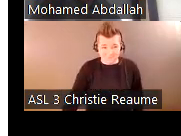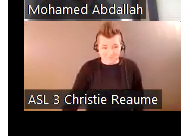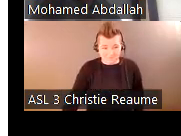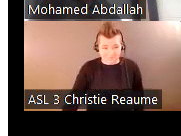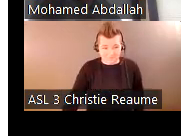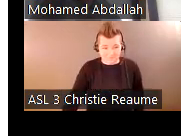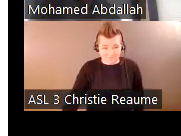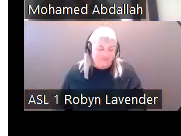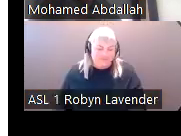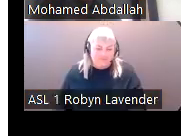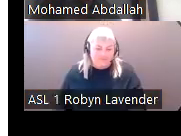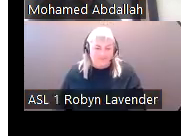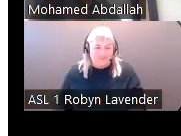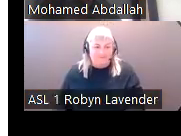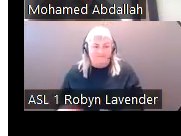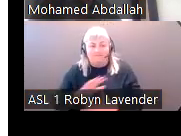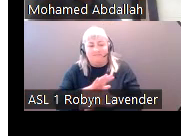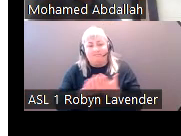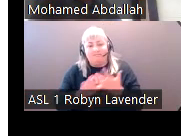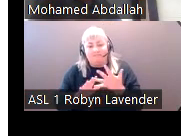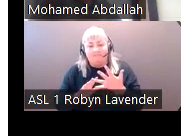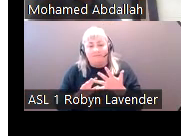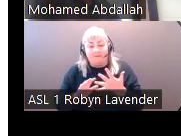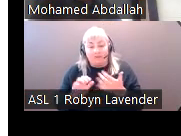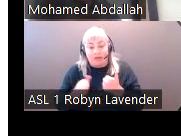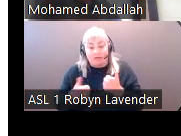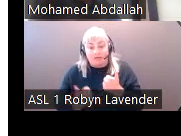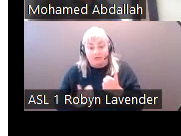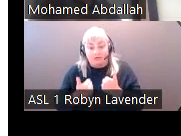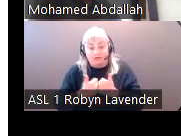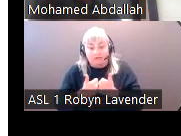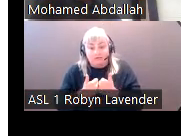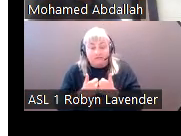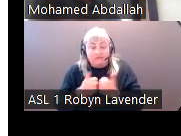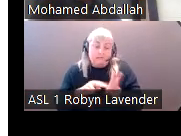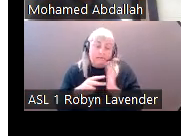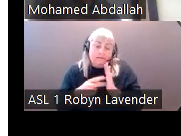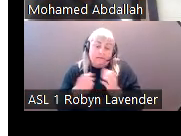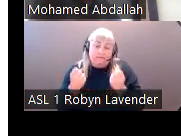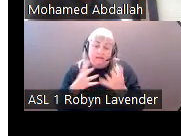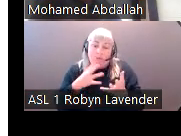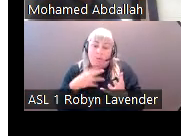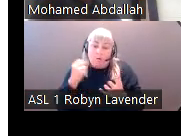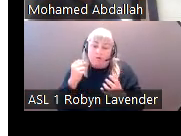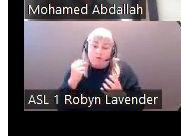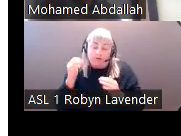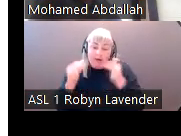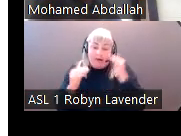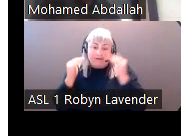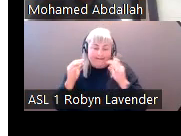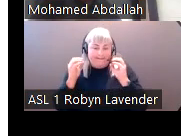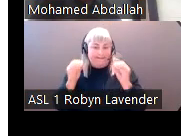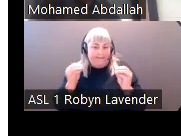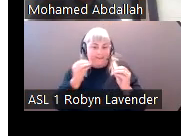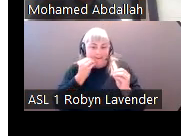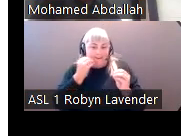There's a lot of these challenges leads to older adults being homeless and facing homelessness.